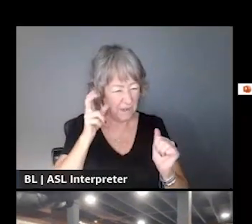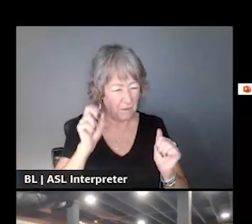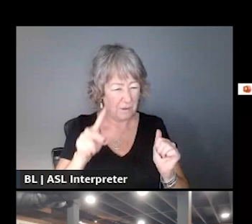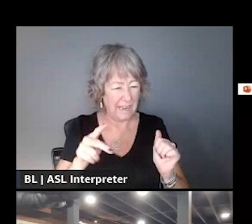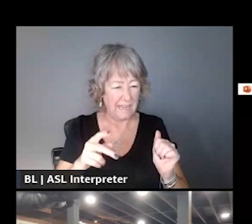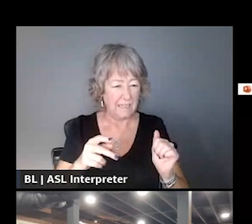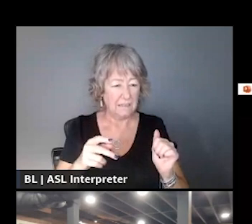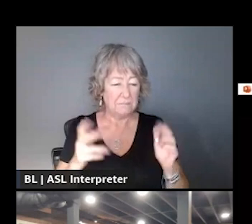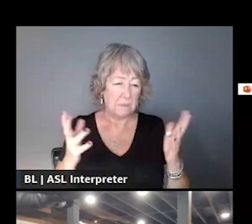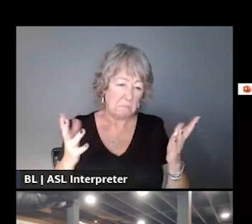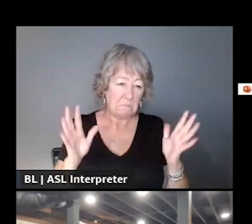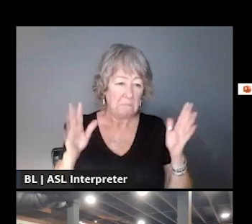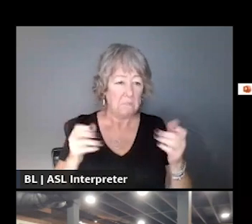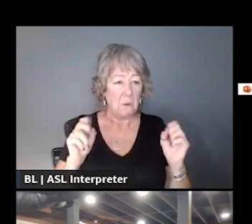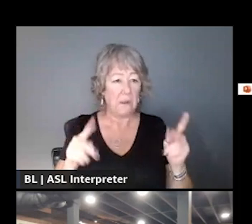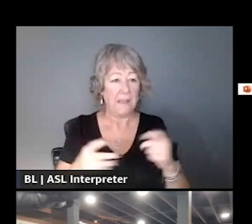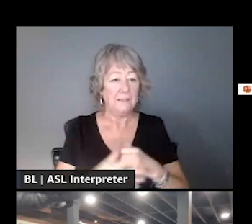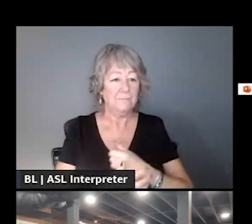Yeah.